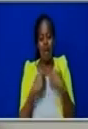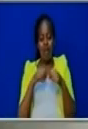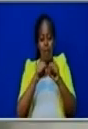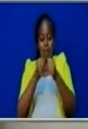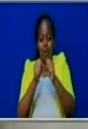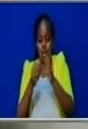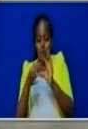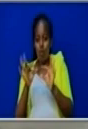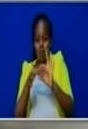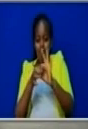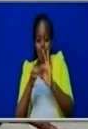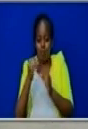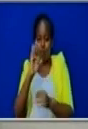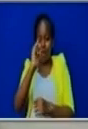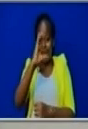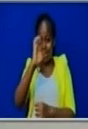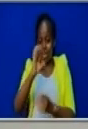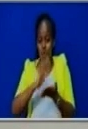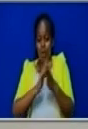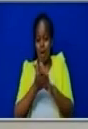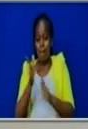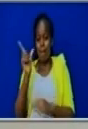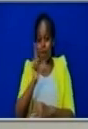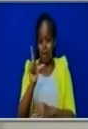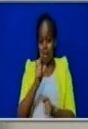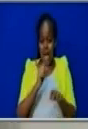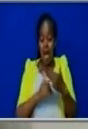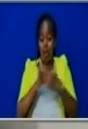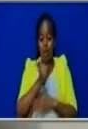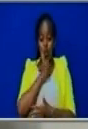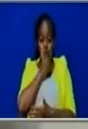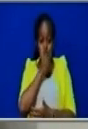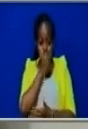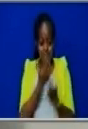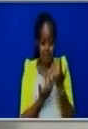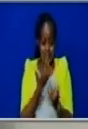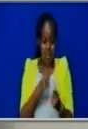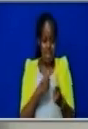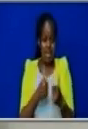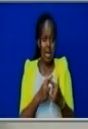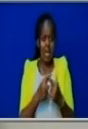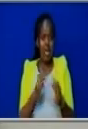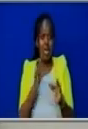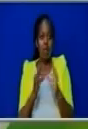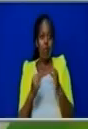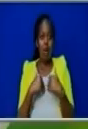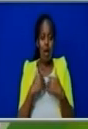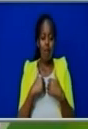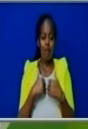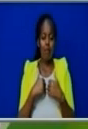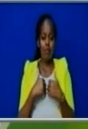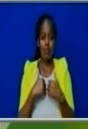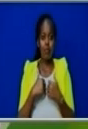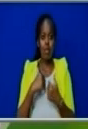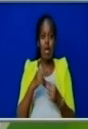board and changes from solid to liquid. Upon heating. Correct. Then there is